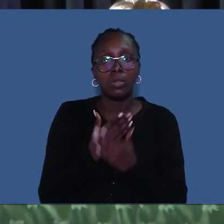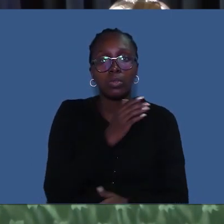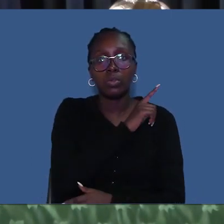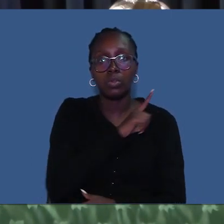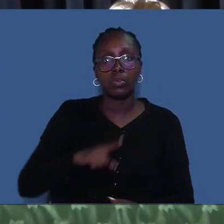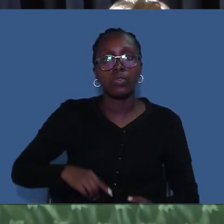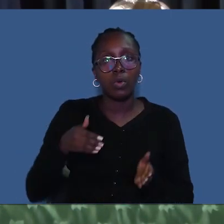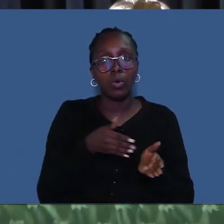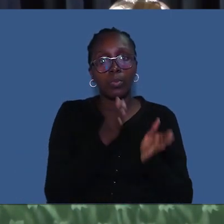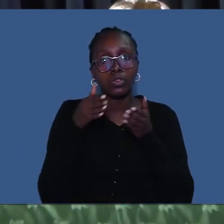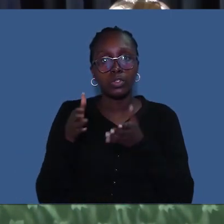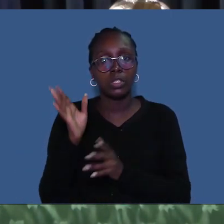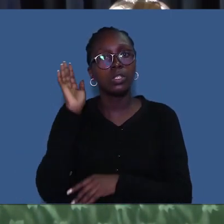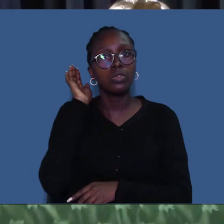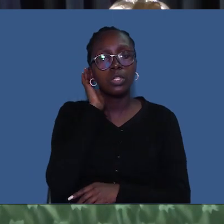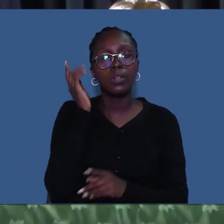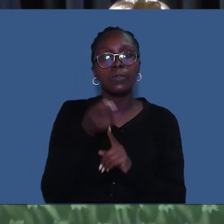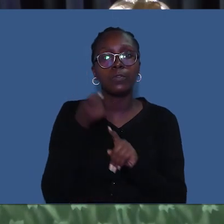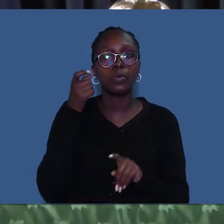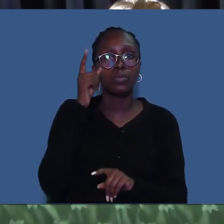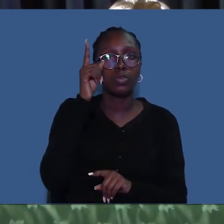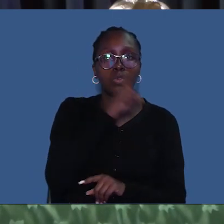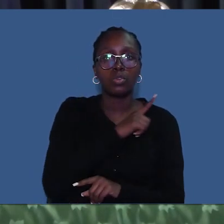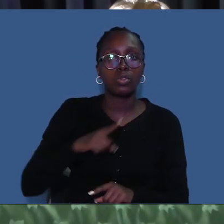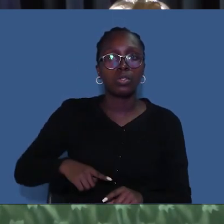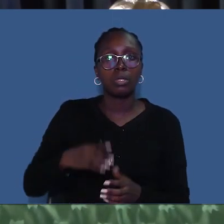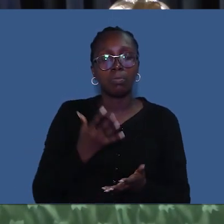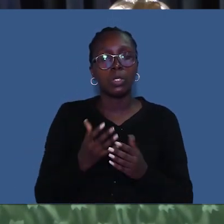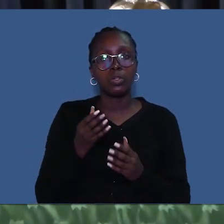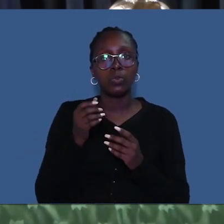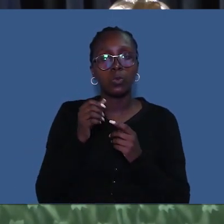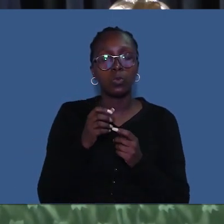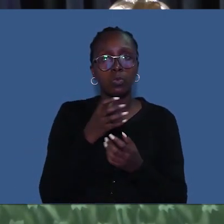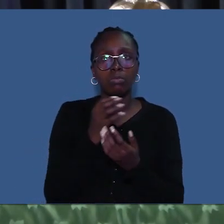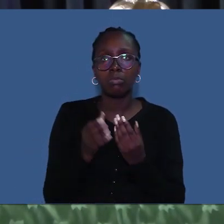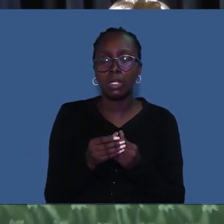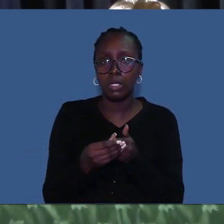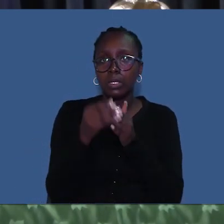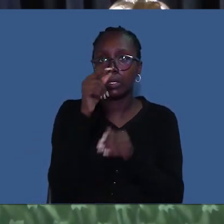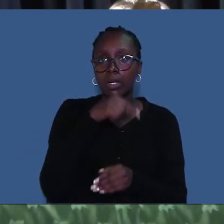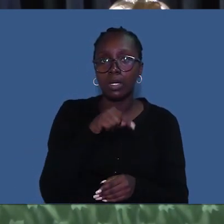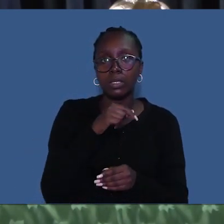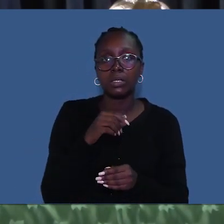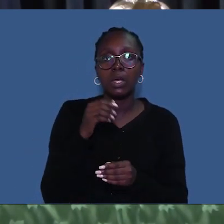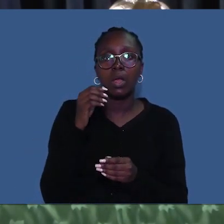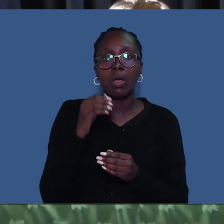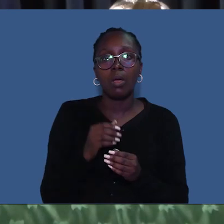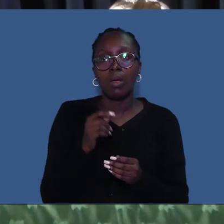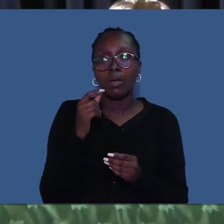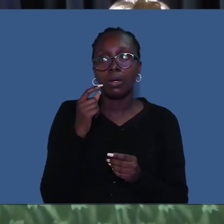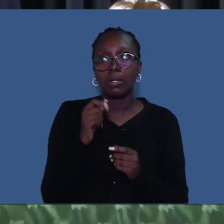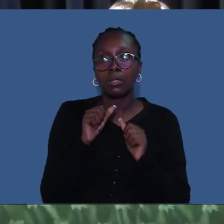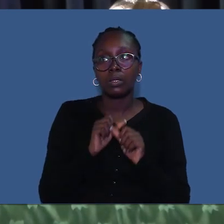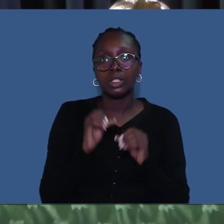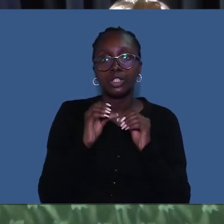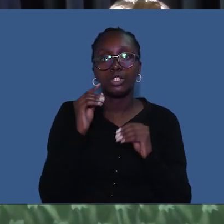to hear from you, O Lord. May you guide us, Jehovah. May you teach us. May you correct us. May you rebuke us. May you train us